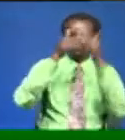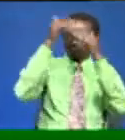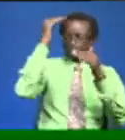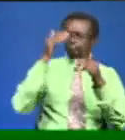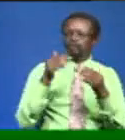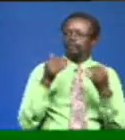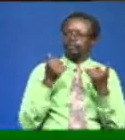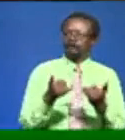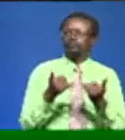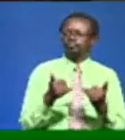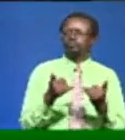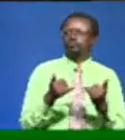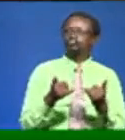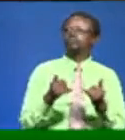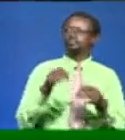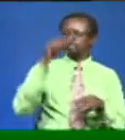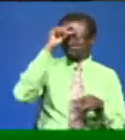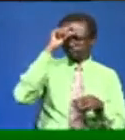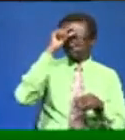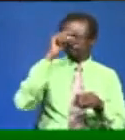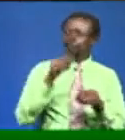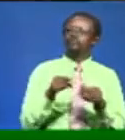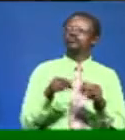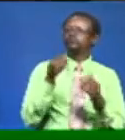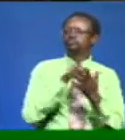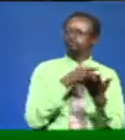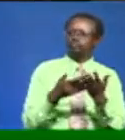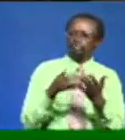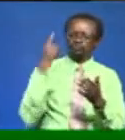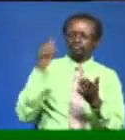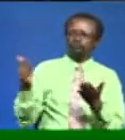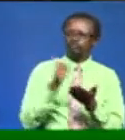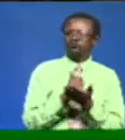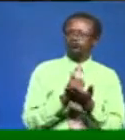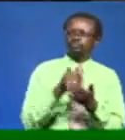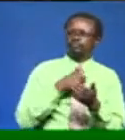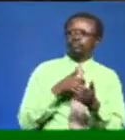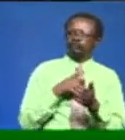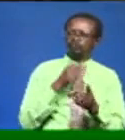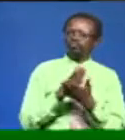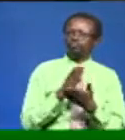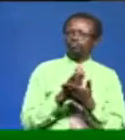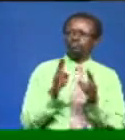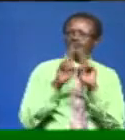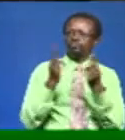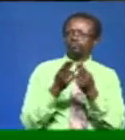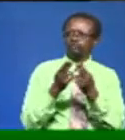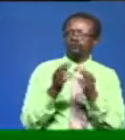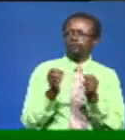government funding criteria for state-sponsored students is the differentiated unity cost,